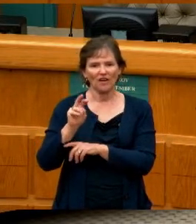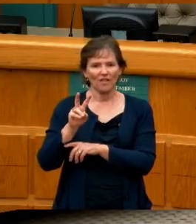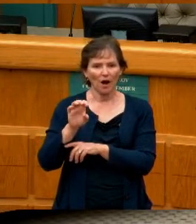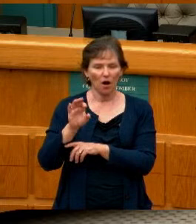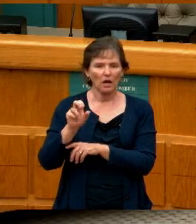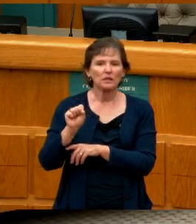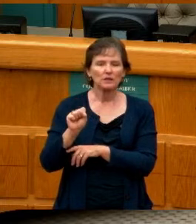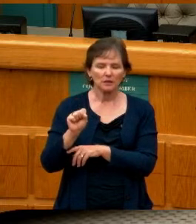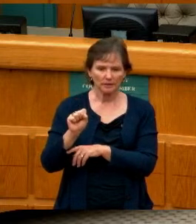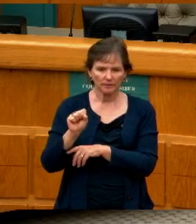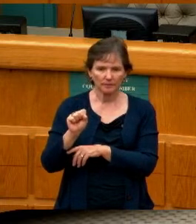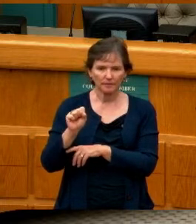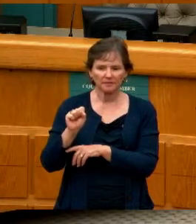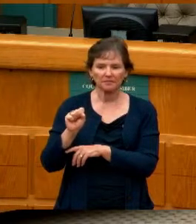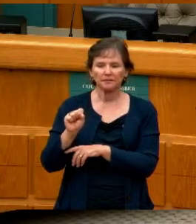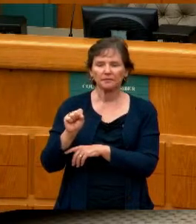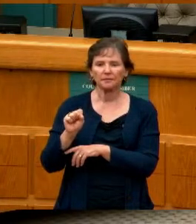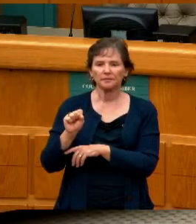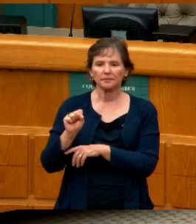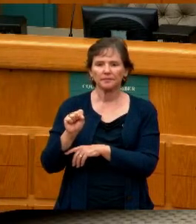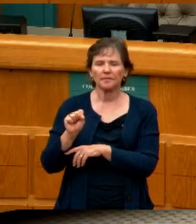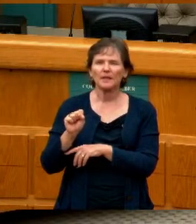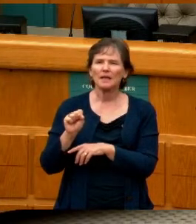cctexas.com/coronavirus and click on the drive-through link.